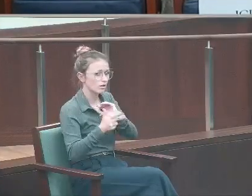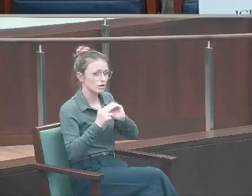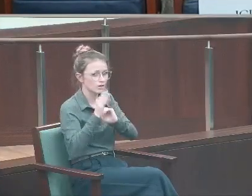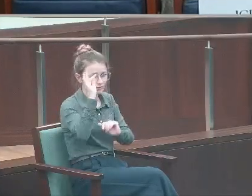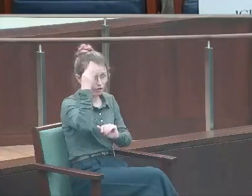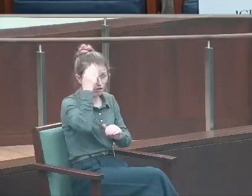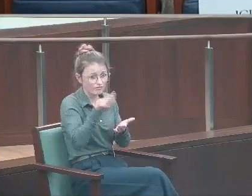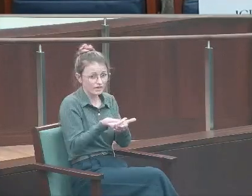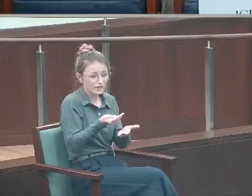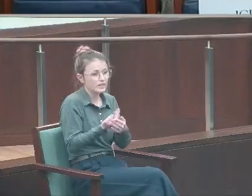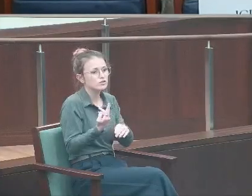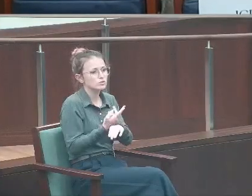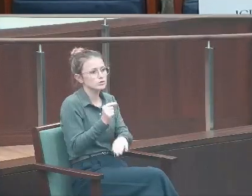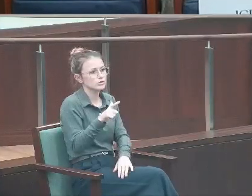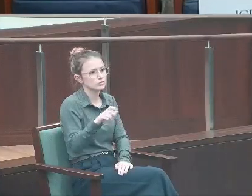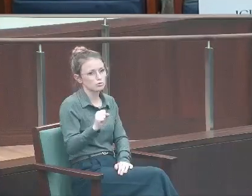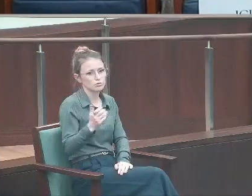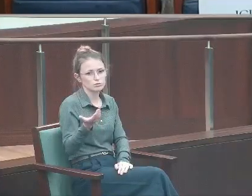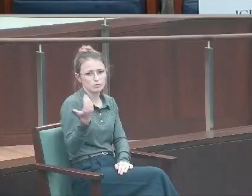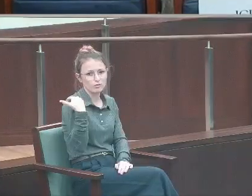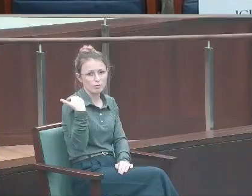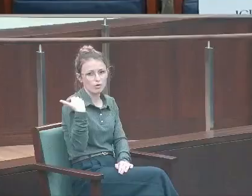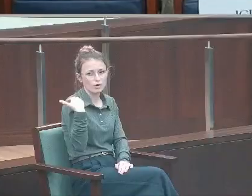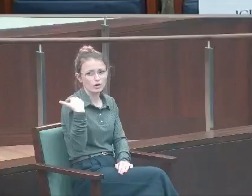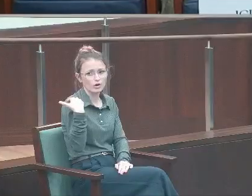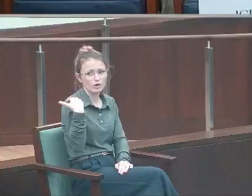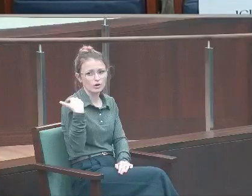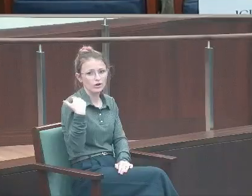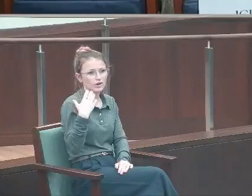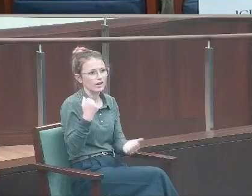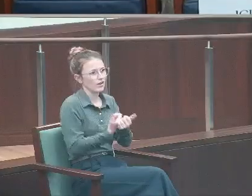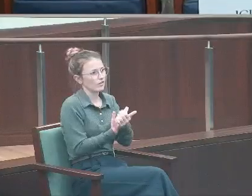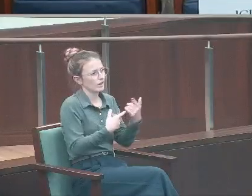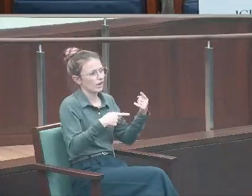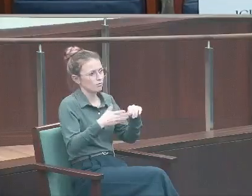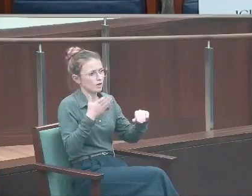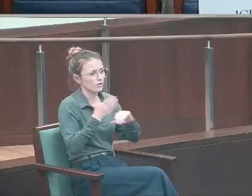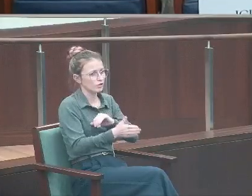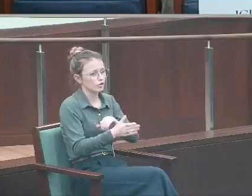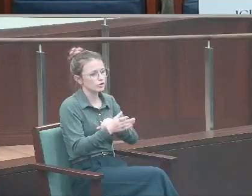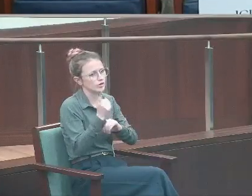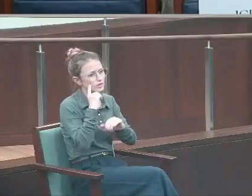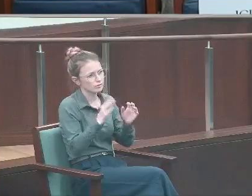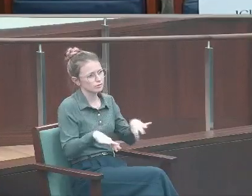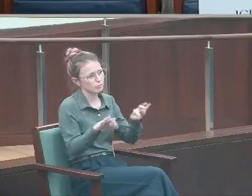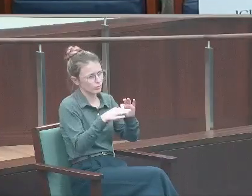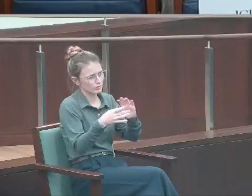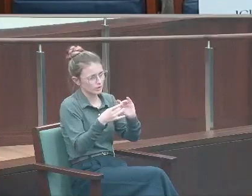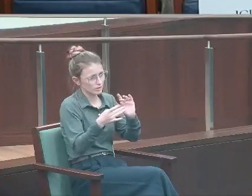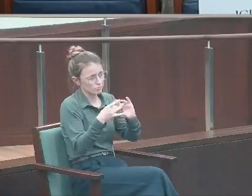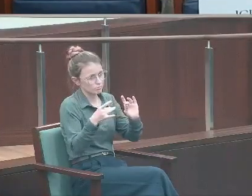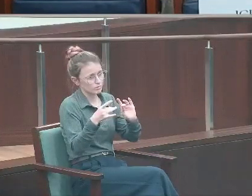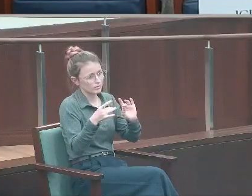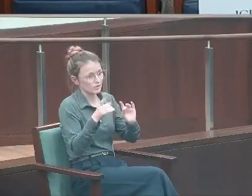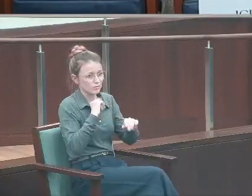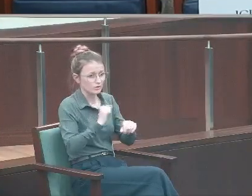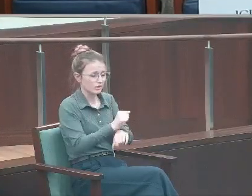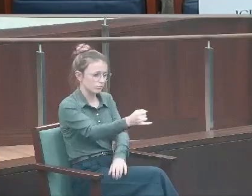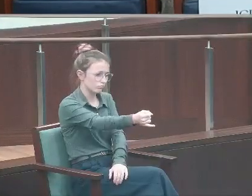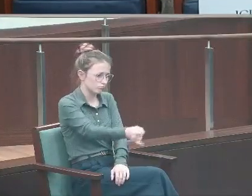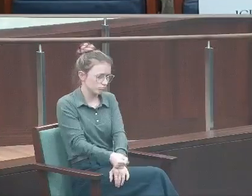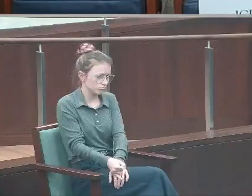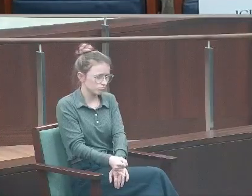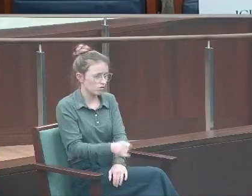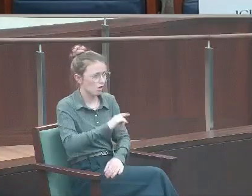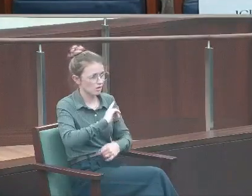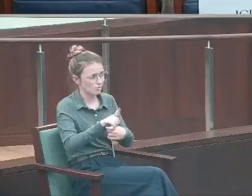before the Mahmoud Khalil arrest, before everything that has followed. And I think that was an important statement that sort of drew a line in the sand about where